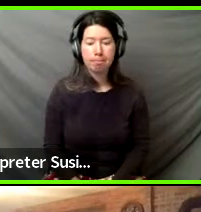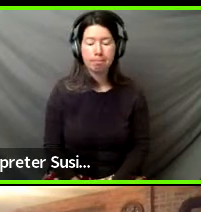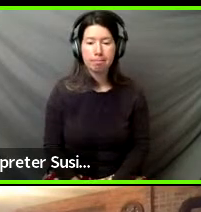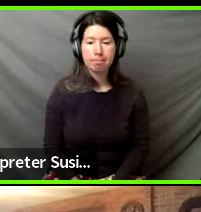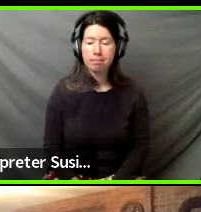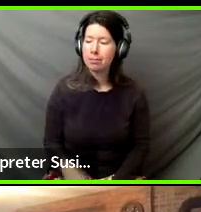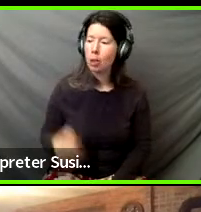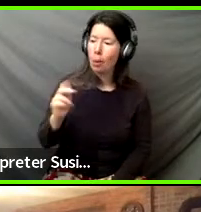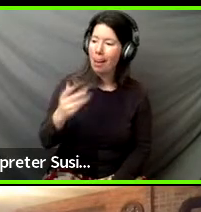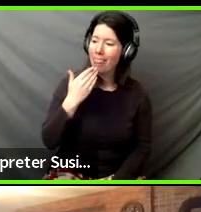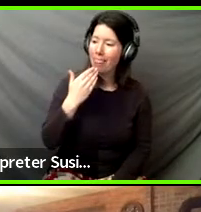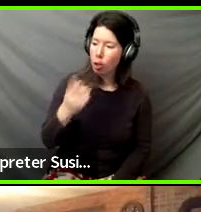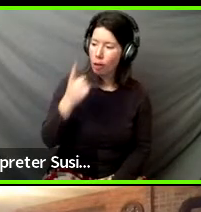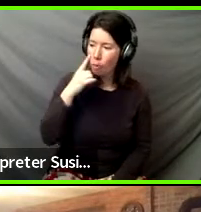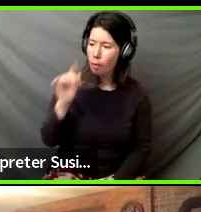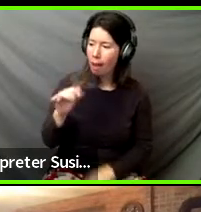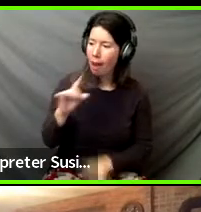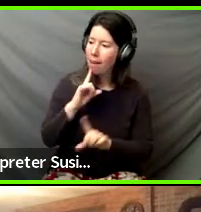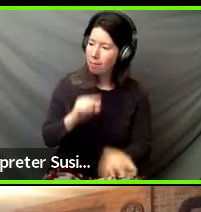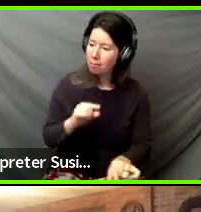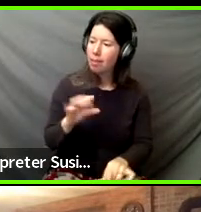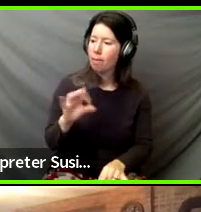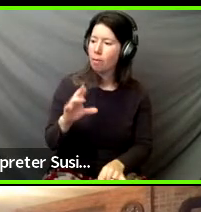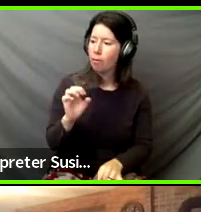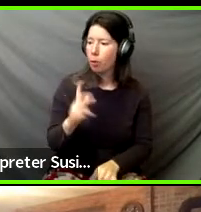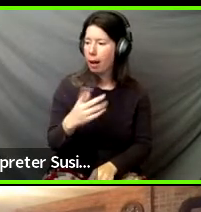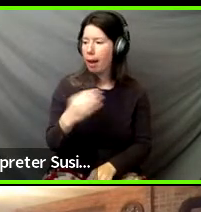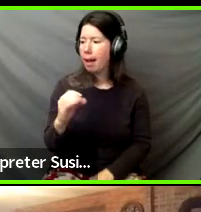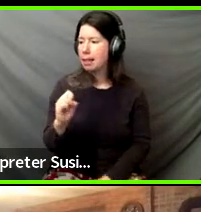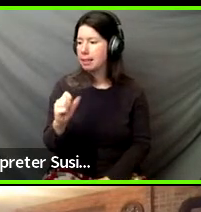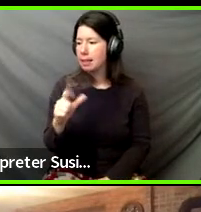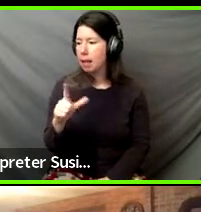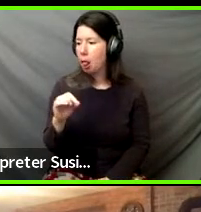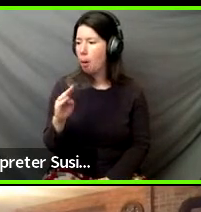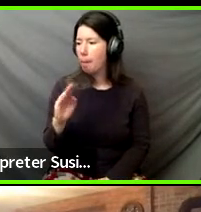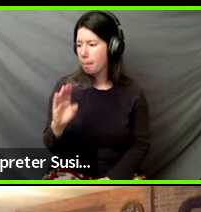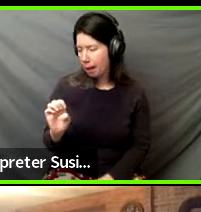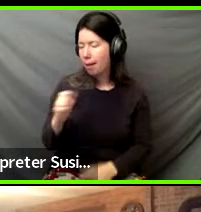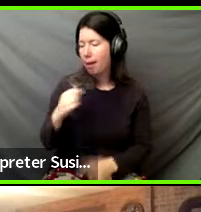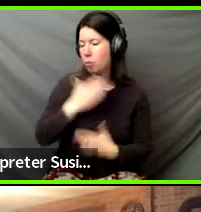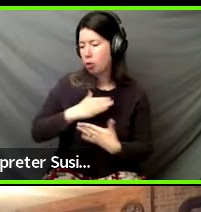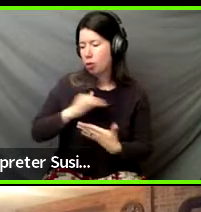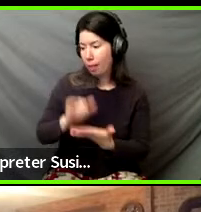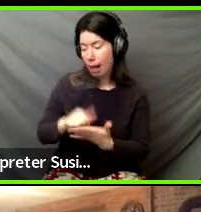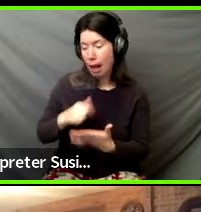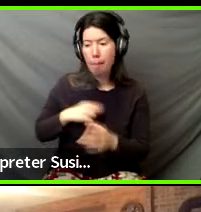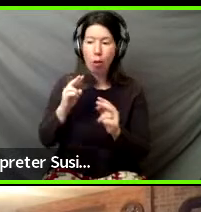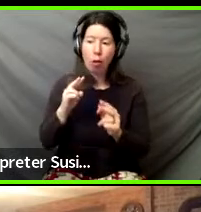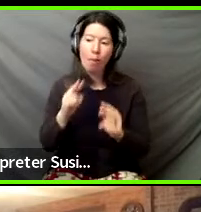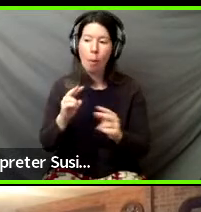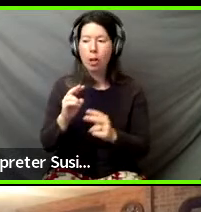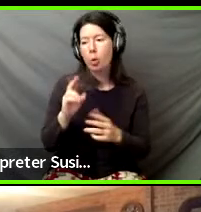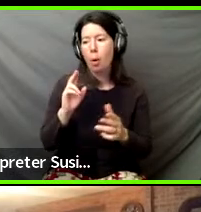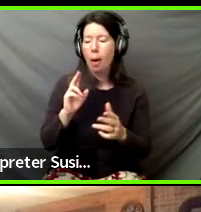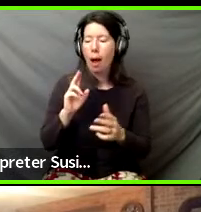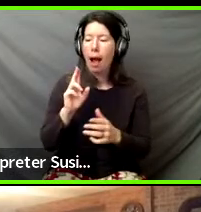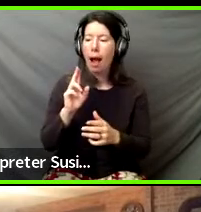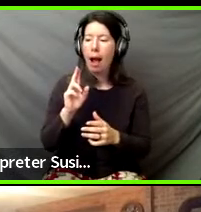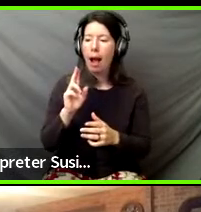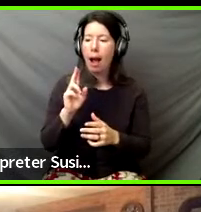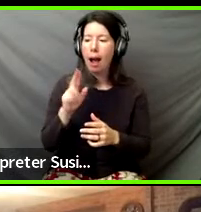Okay, thank you for that, Frank and Salome. I really appreciate it. Look forward to the updates from Haley. Great,